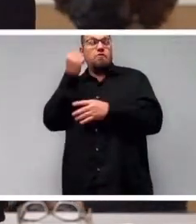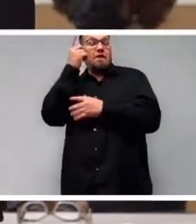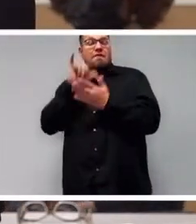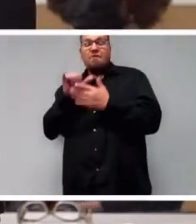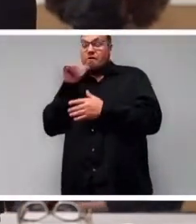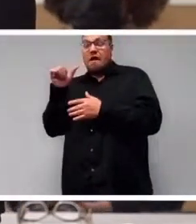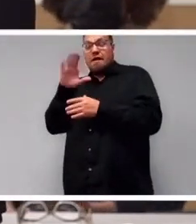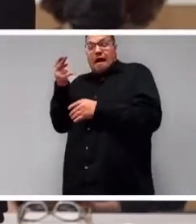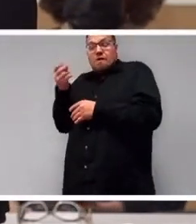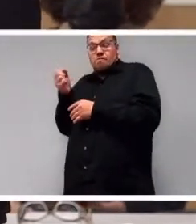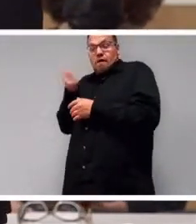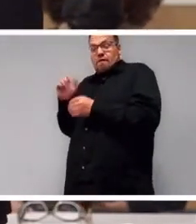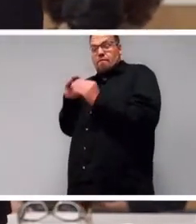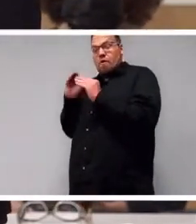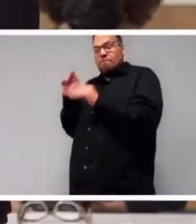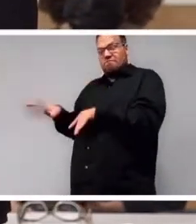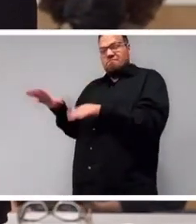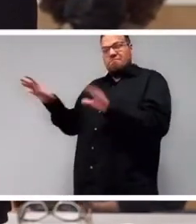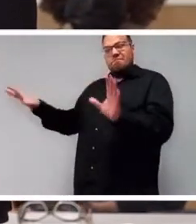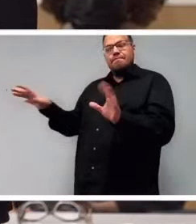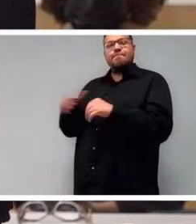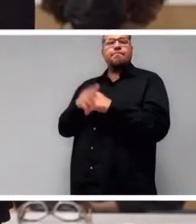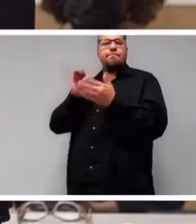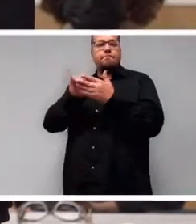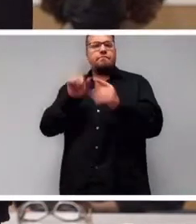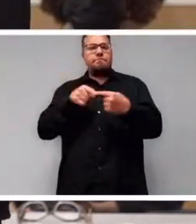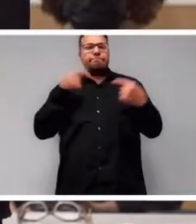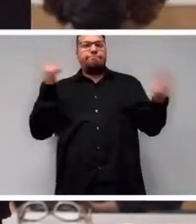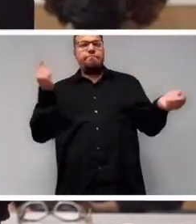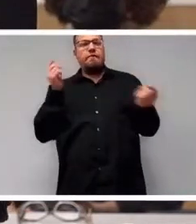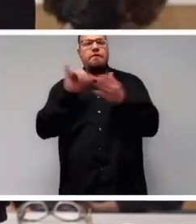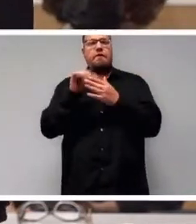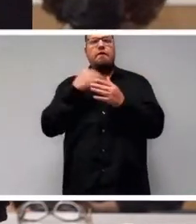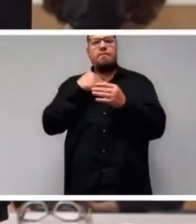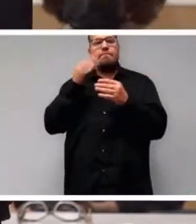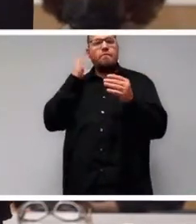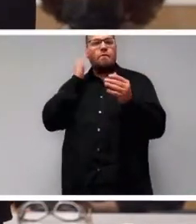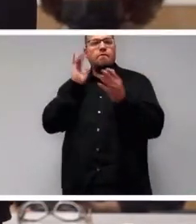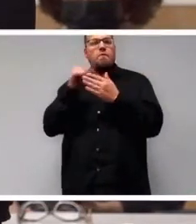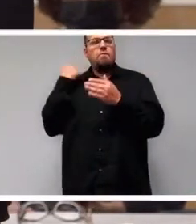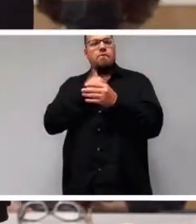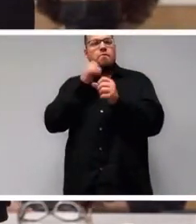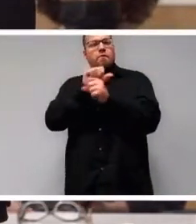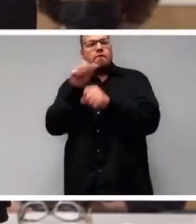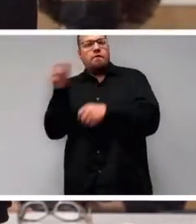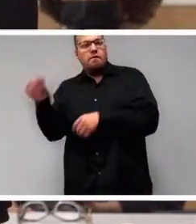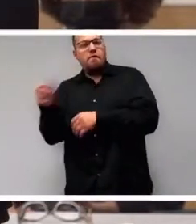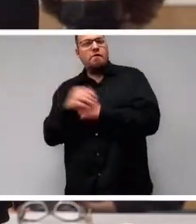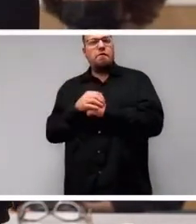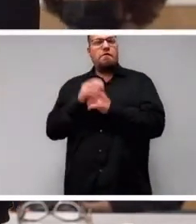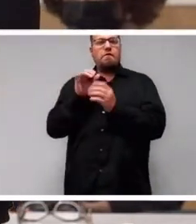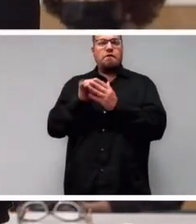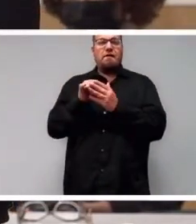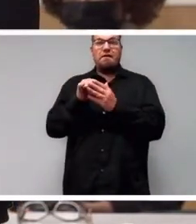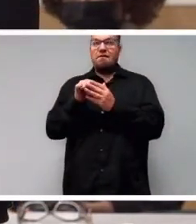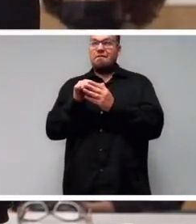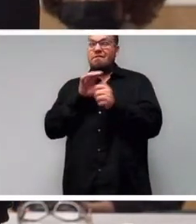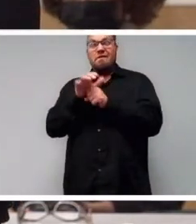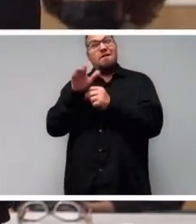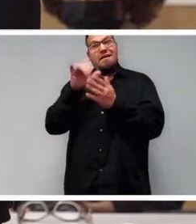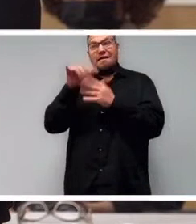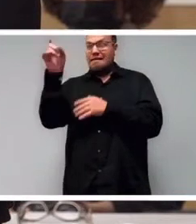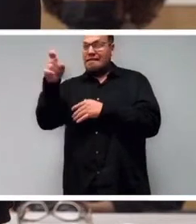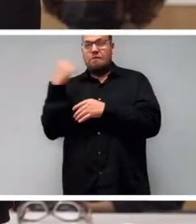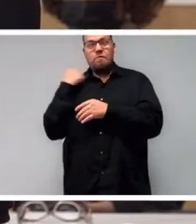But those are the big ones that I'm aware of that we've been really working on. Excellent. Which meet a need that we haven't been able to fill for many years. So we're really,